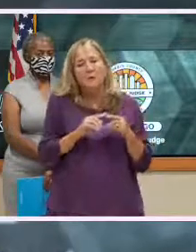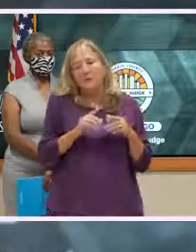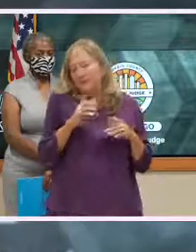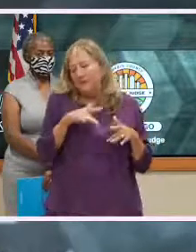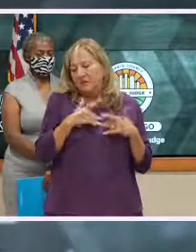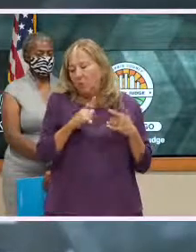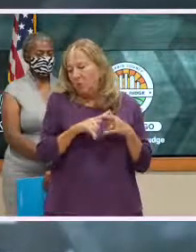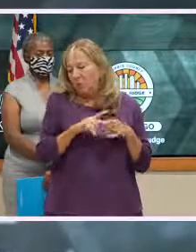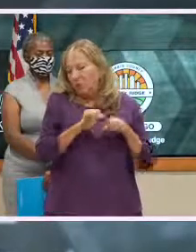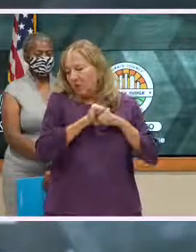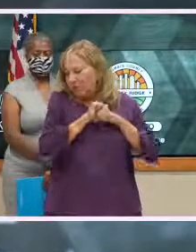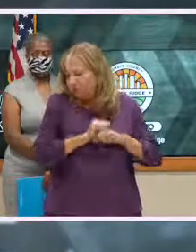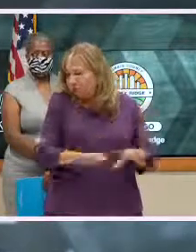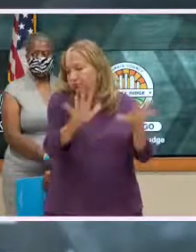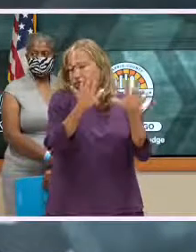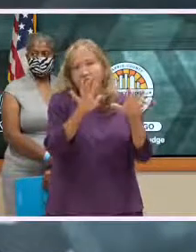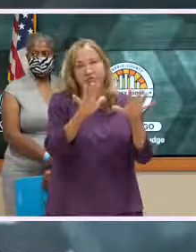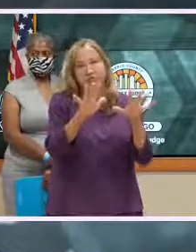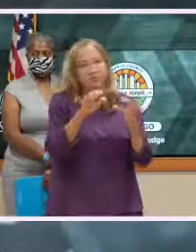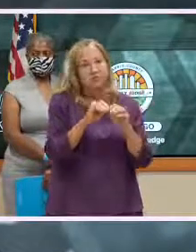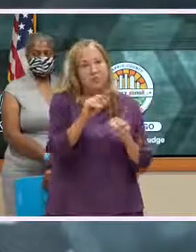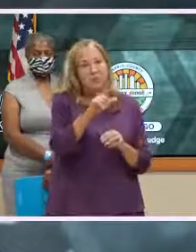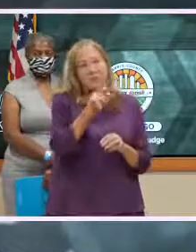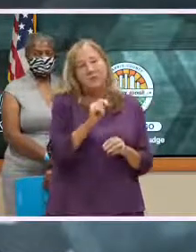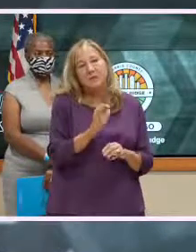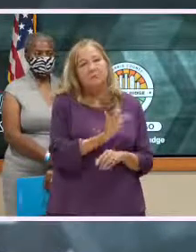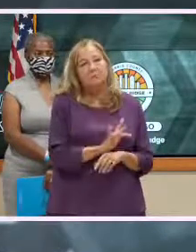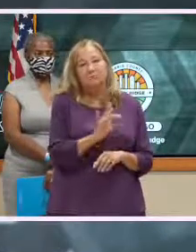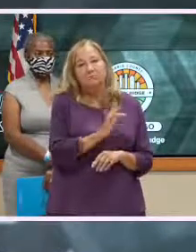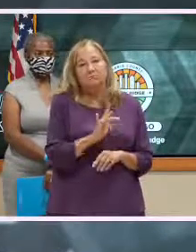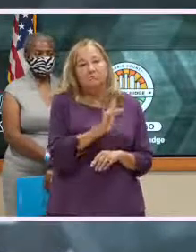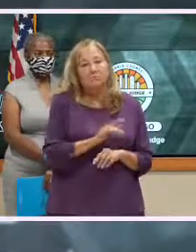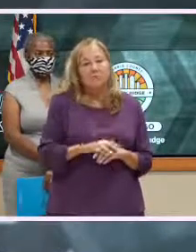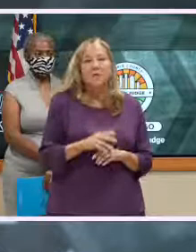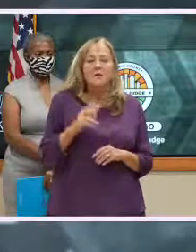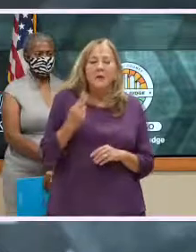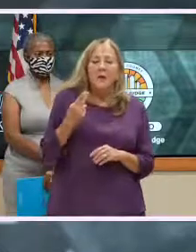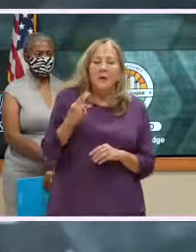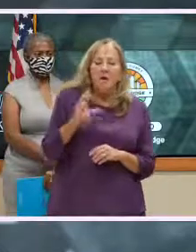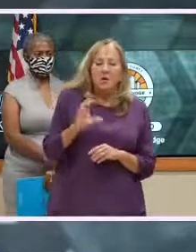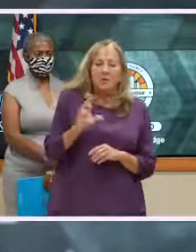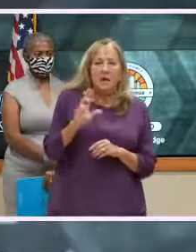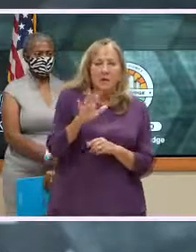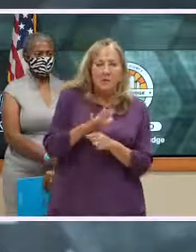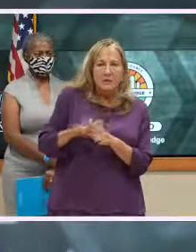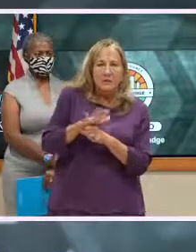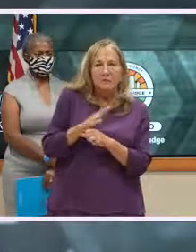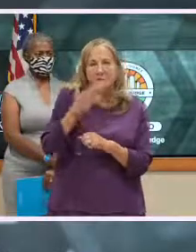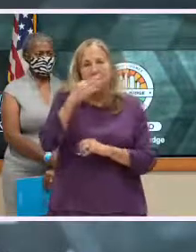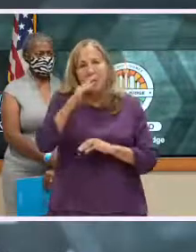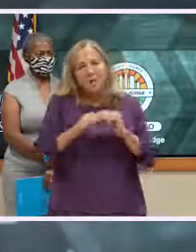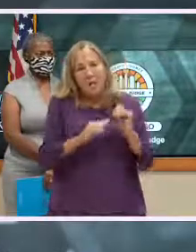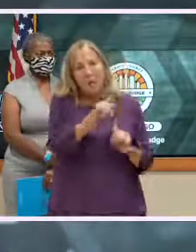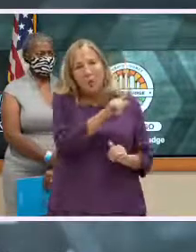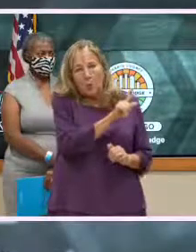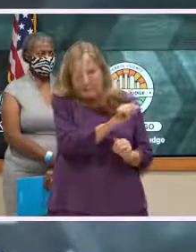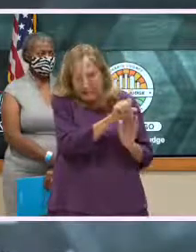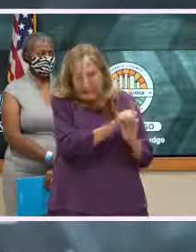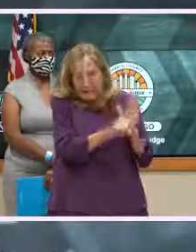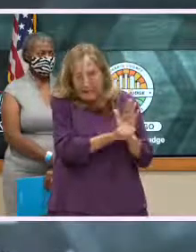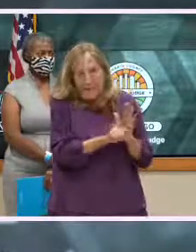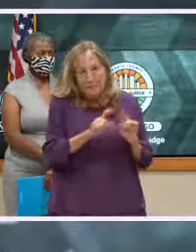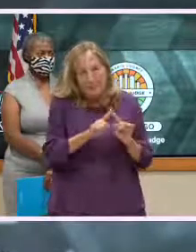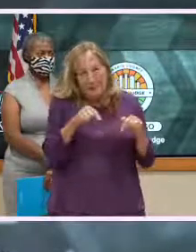states like Louisiana. In Harris County, we're doing better than Louisiana, but not by a lot. So we've got about